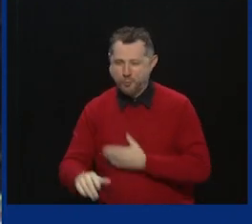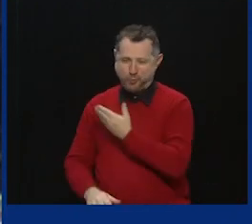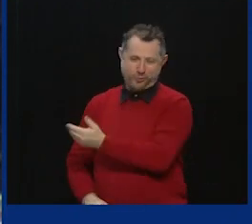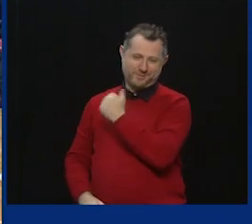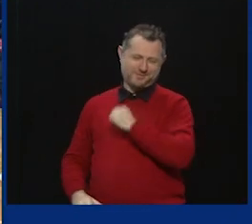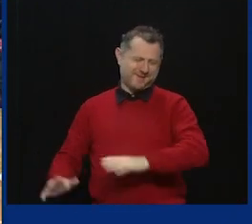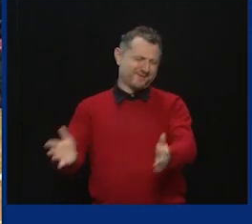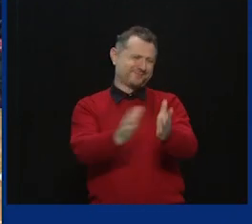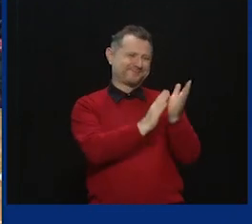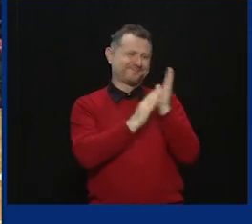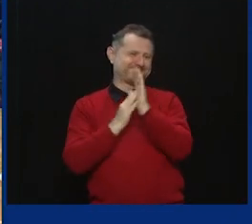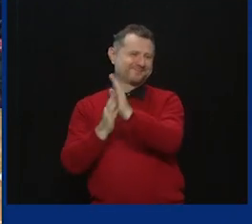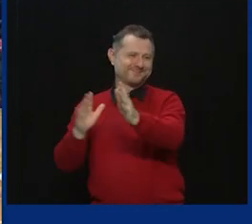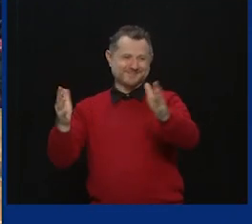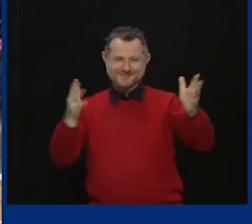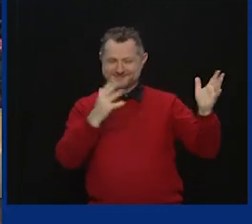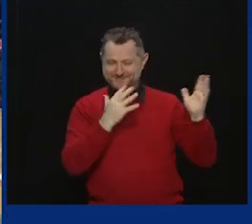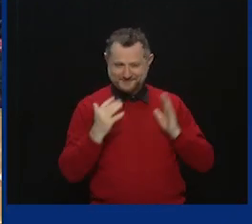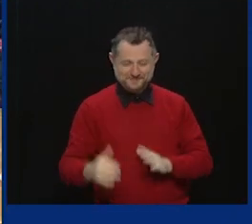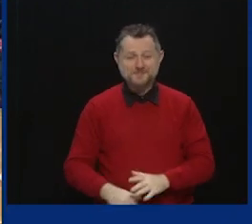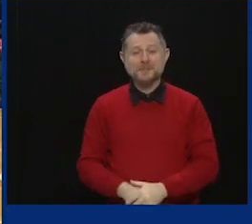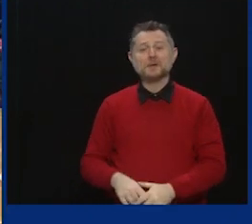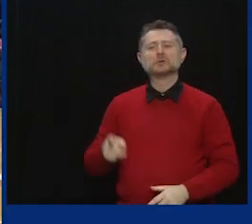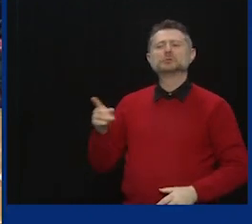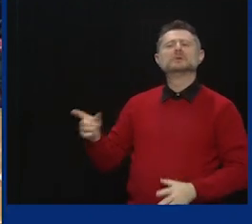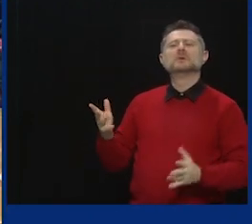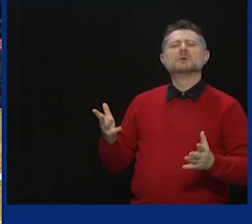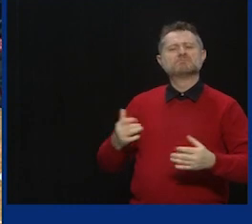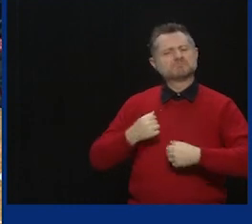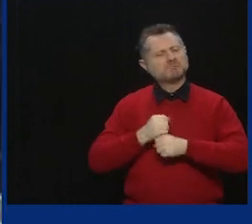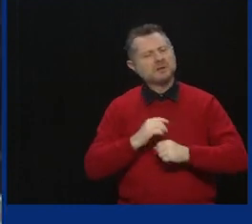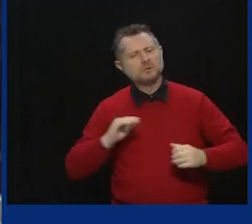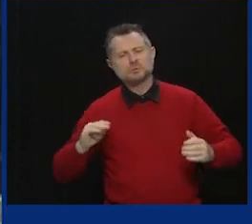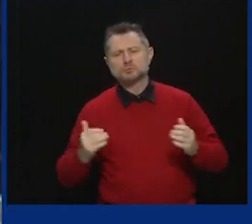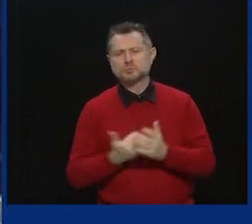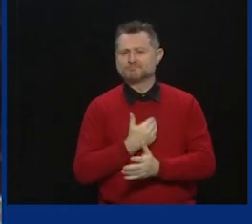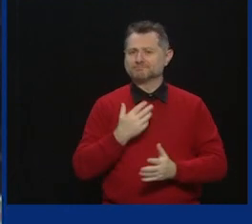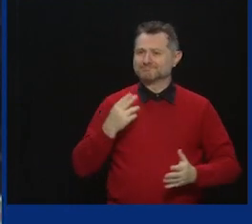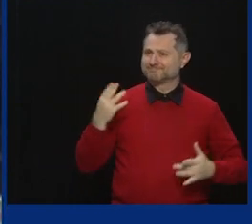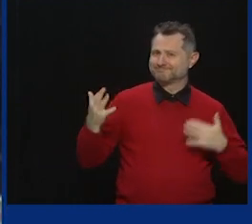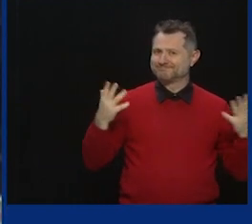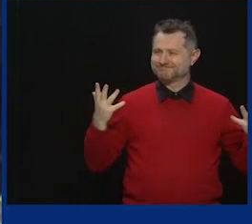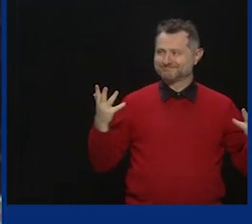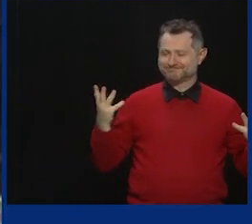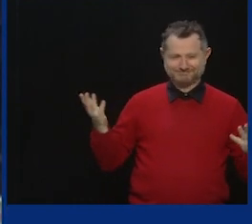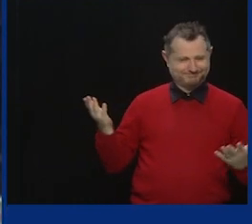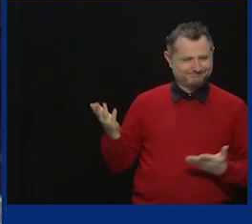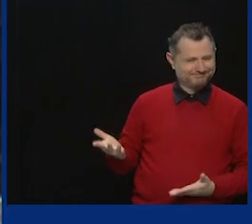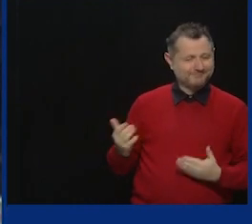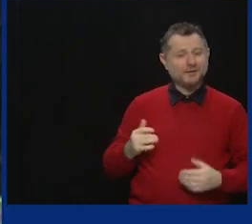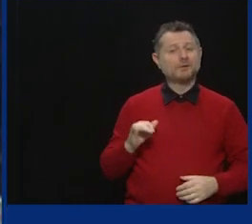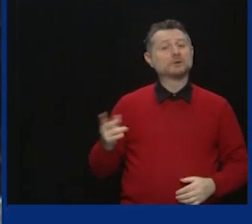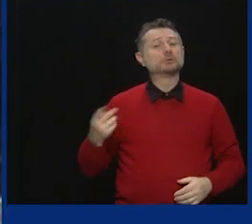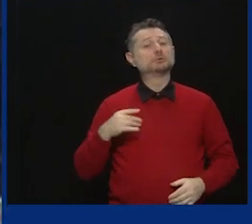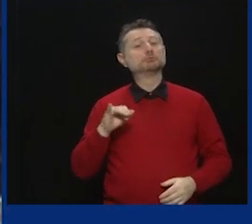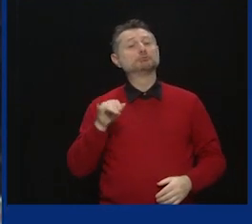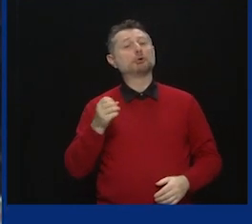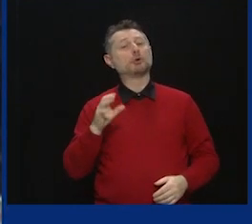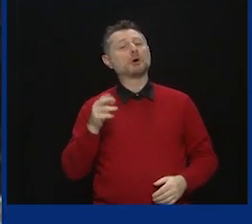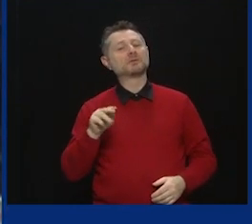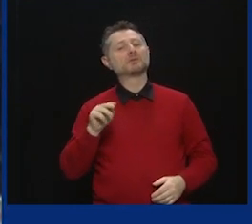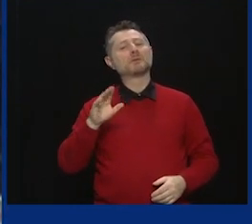that deserves a round of applause. She's a history-making governor. You know, when John Abamandi, BSC Global,